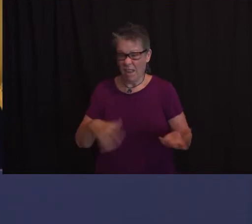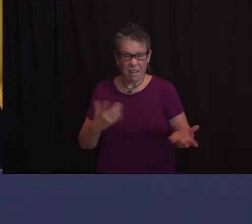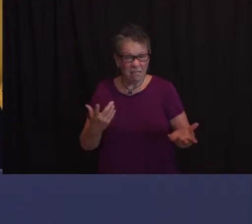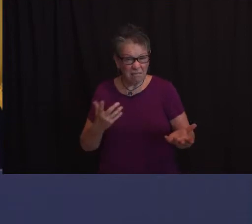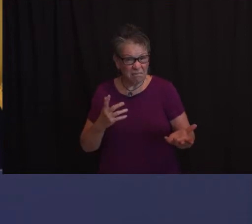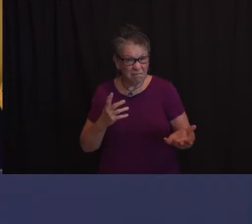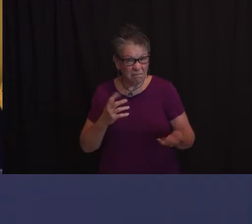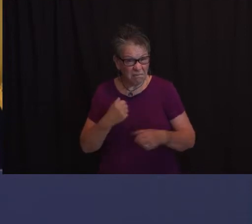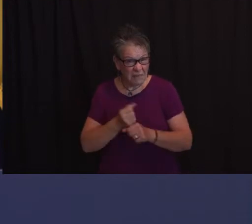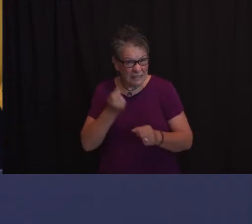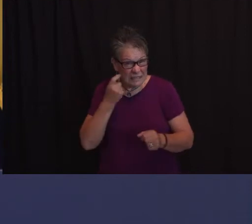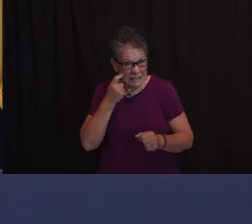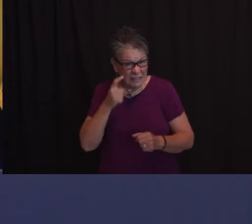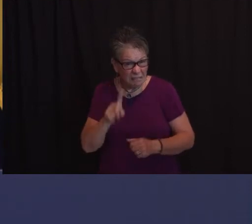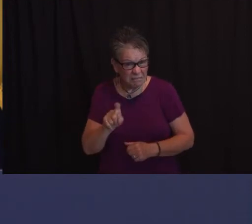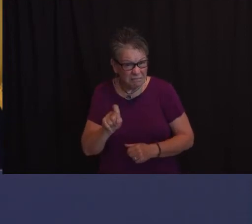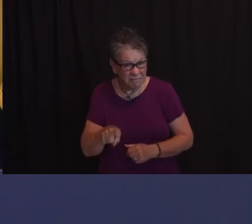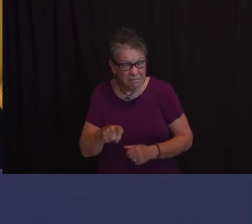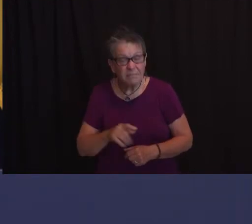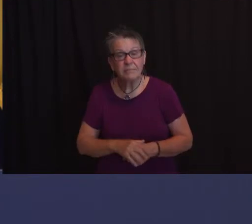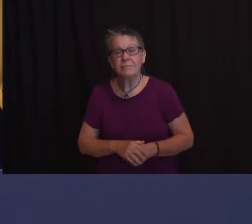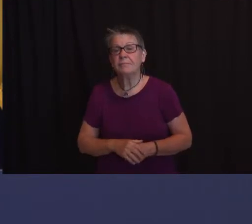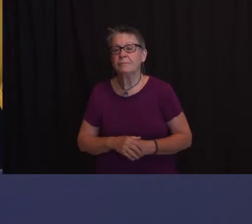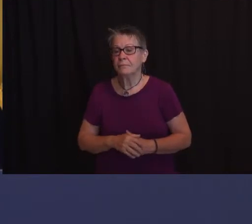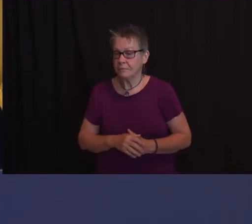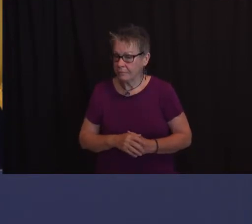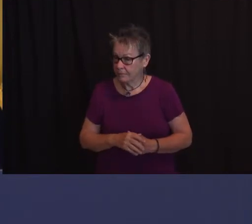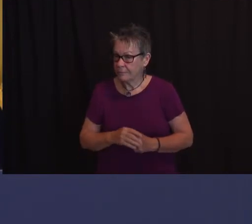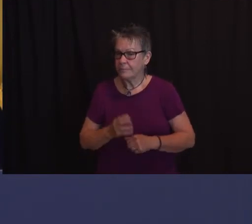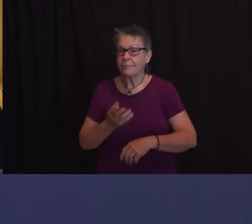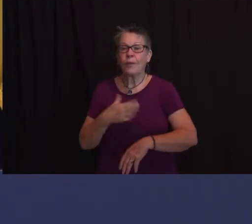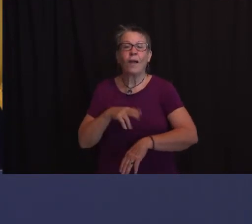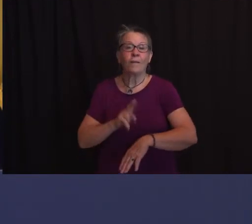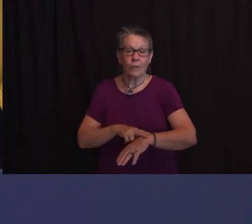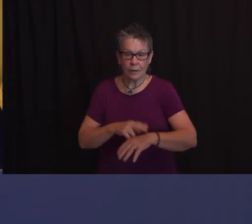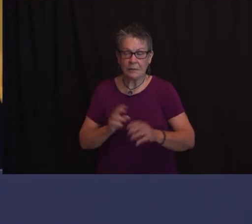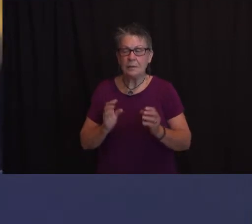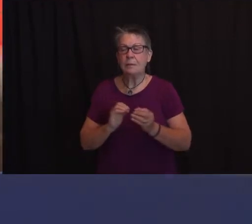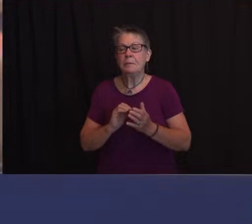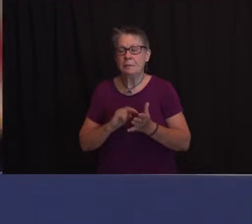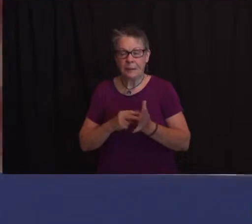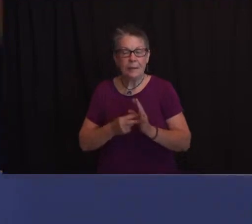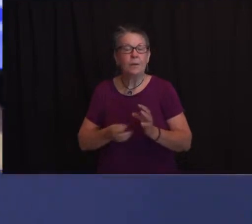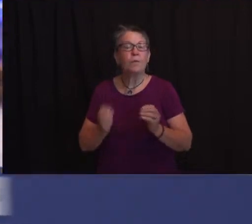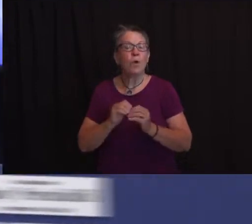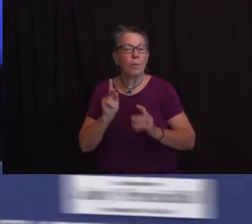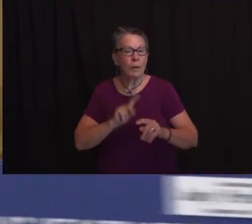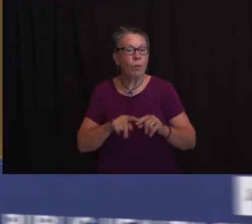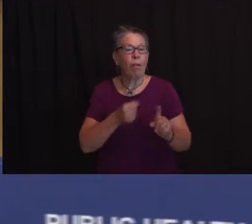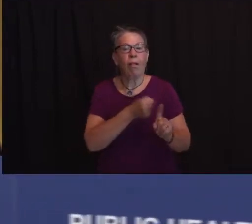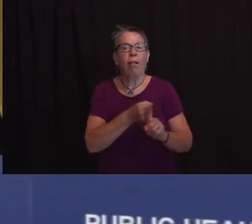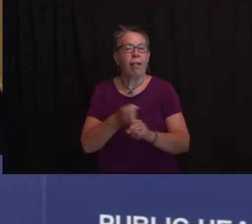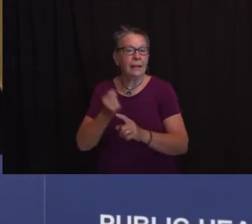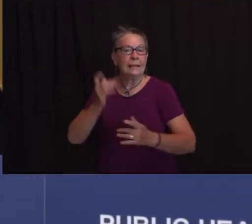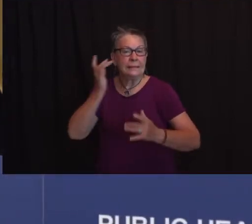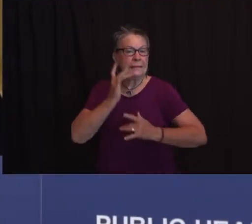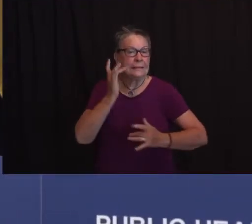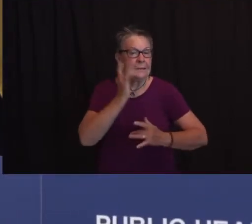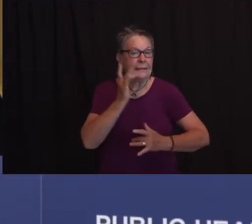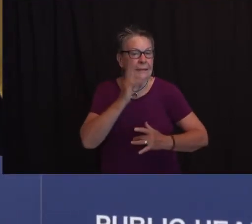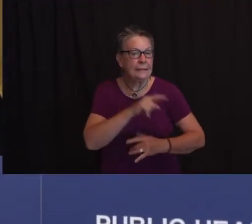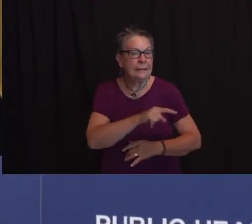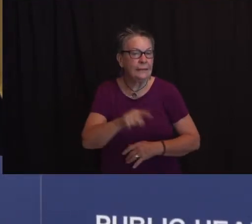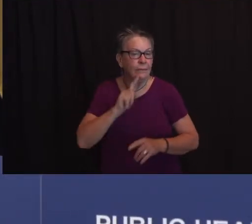good thing, but we're also back to normal on respiratory illnesses. If I can just add that, Please. you know, we also want to remind